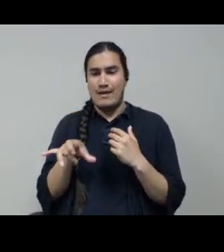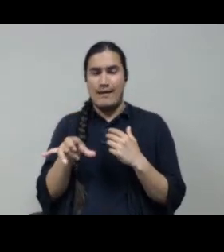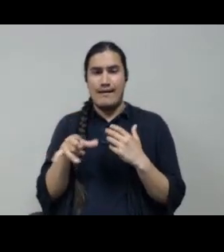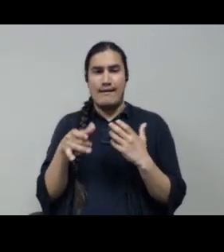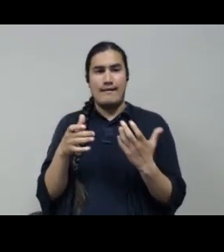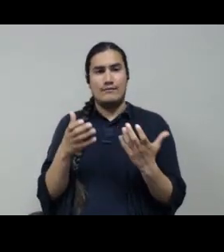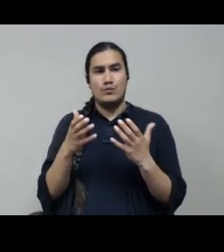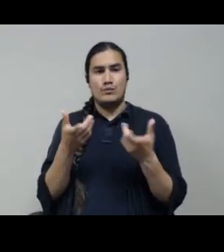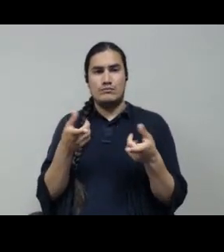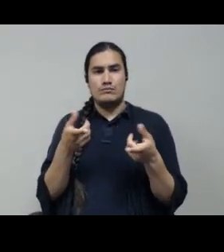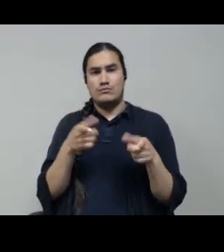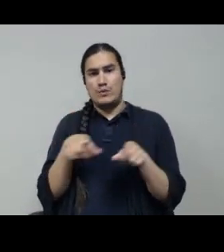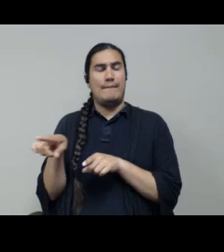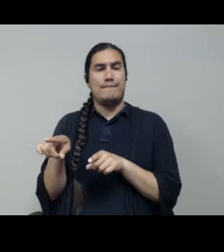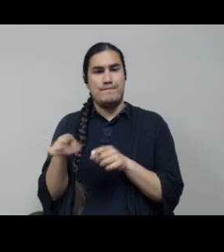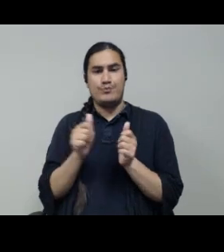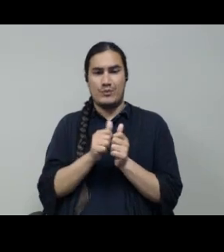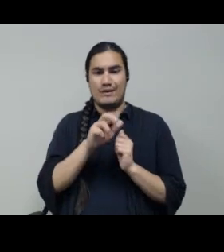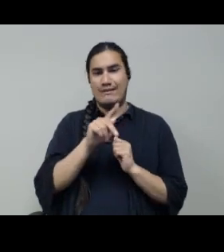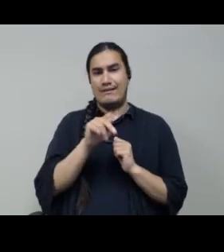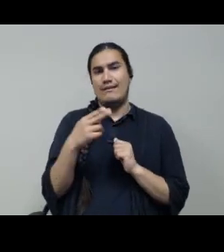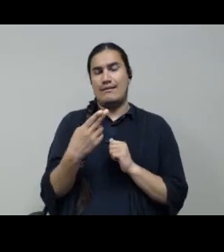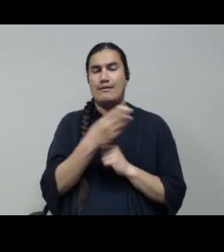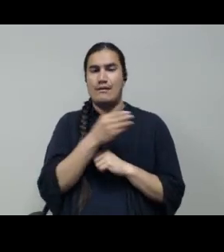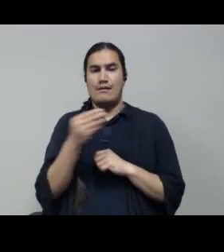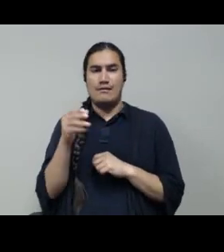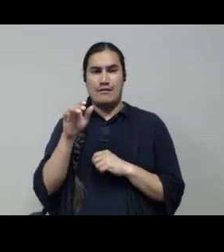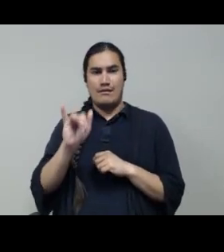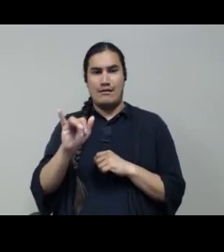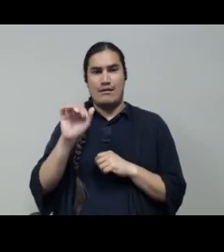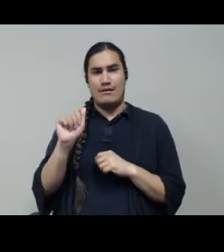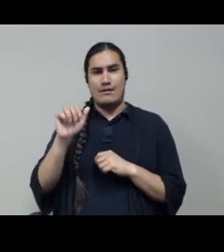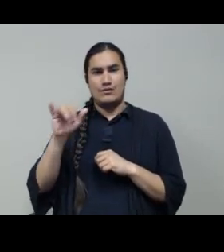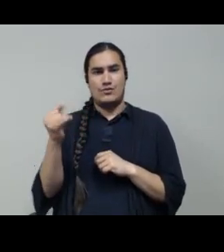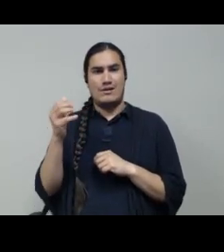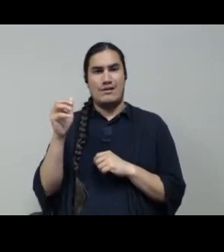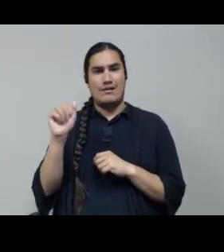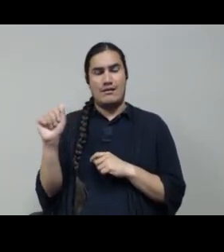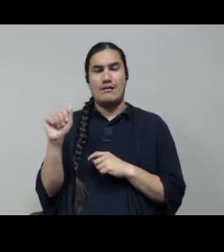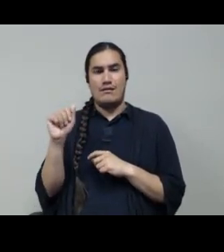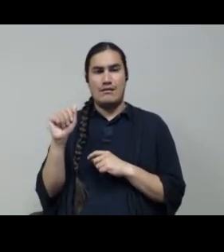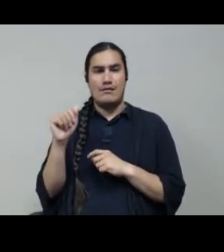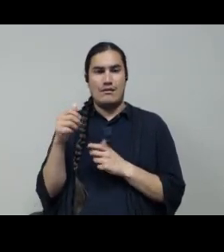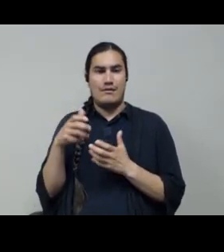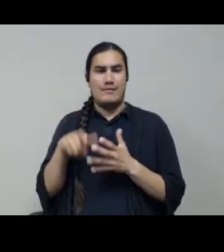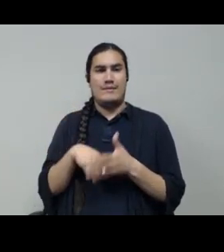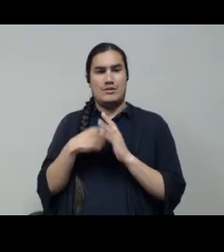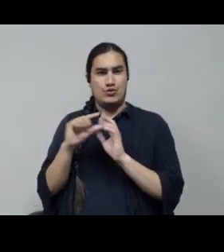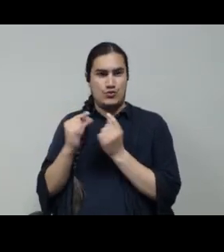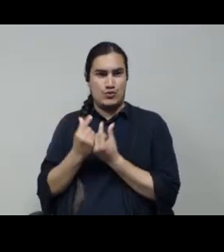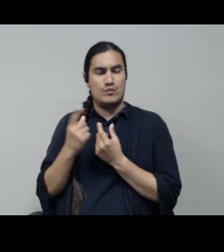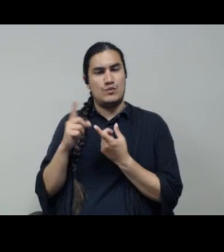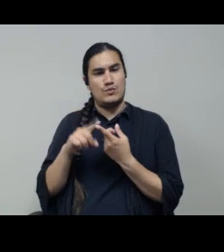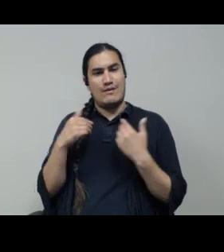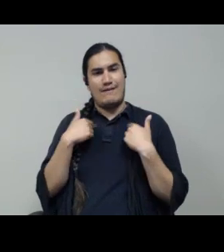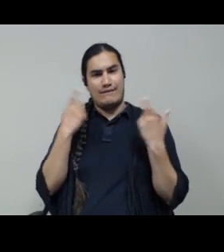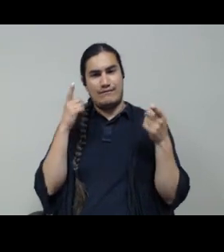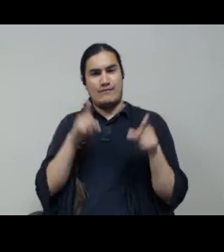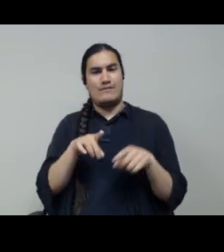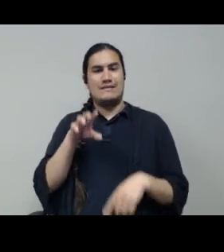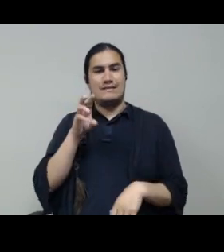were made with Keith and with the IIJA implementation group to reach some consensus on the 60-40